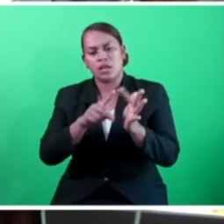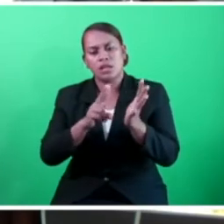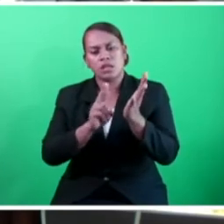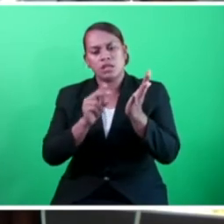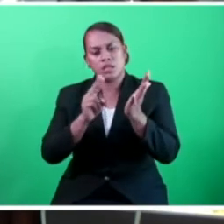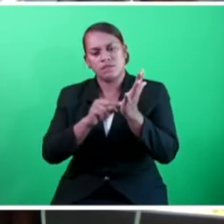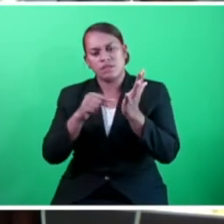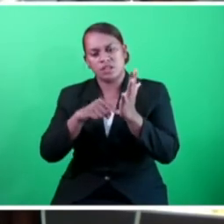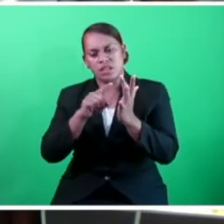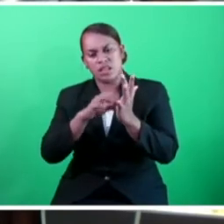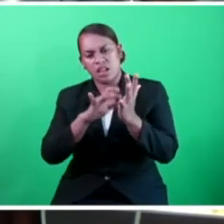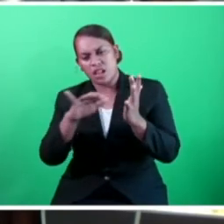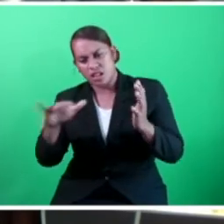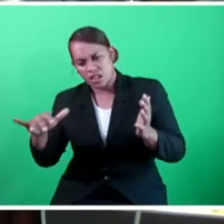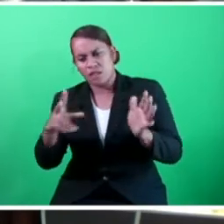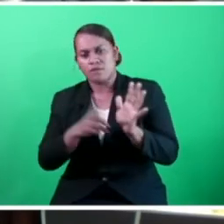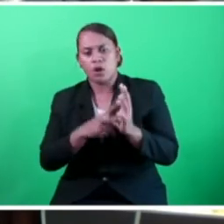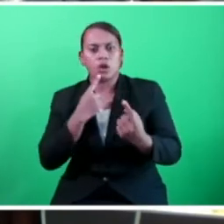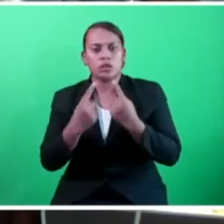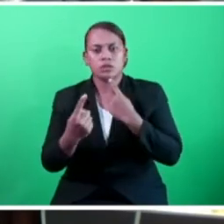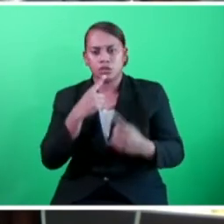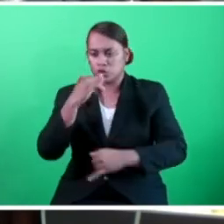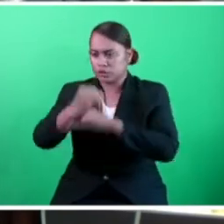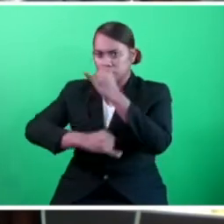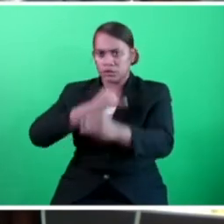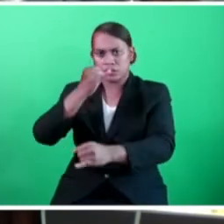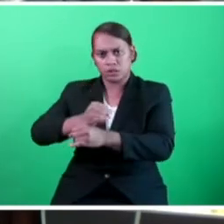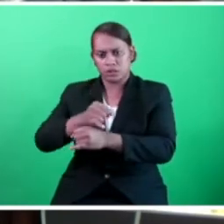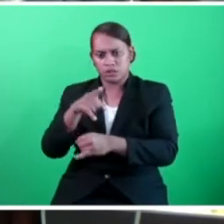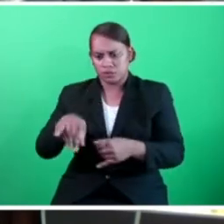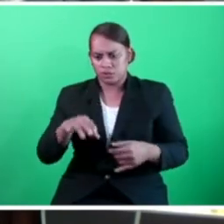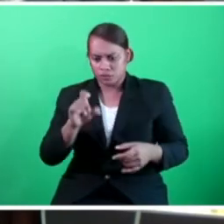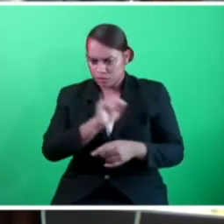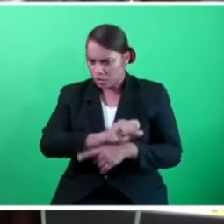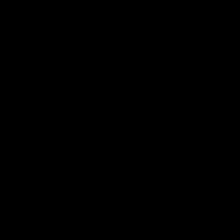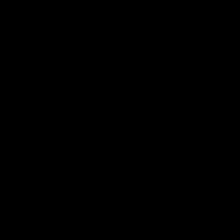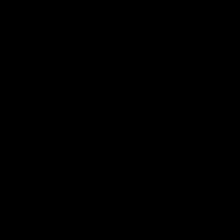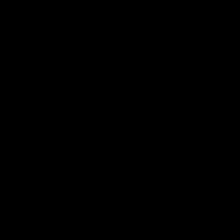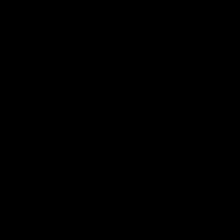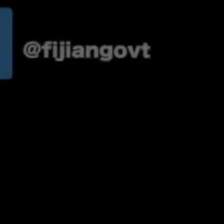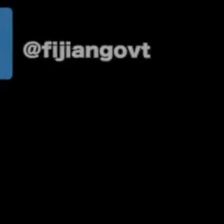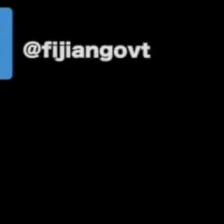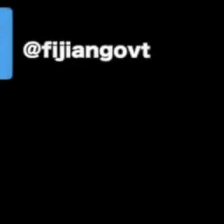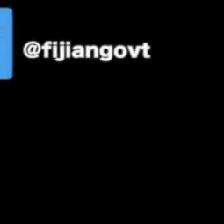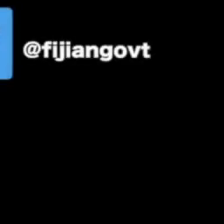will be sending experts to assist us in running this workshop. Thank you, Mr. Speaker, sir.